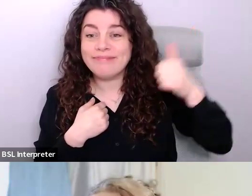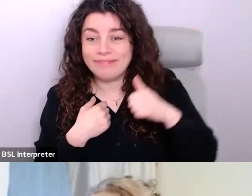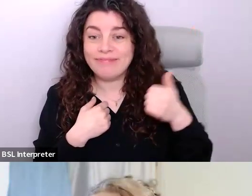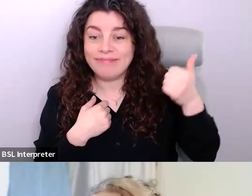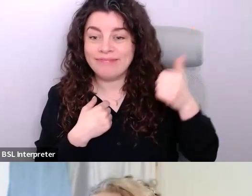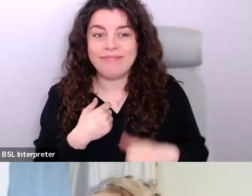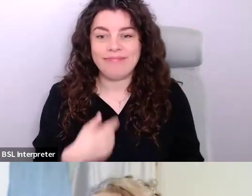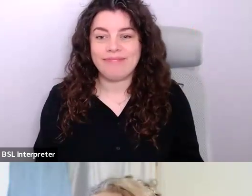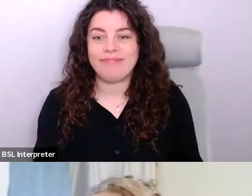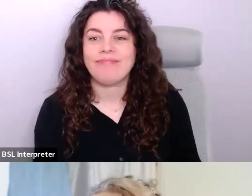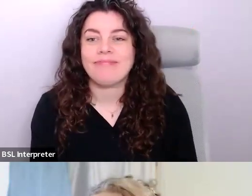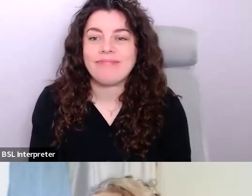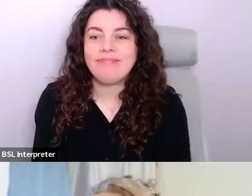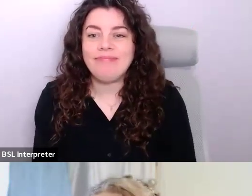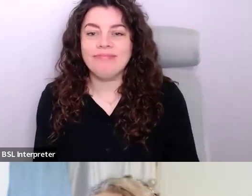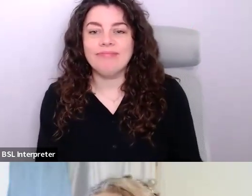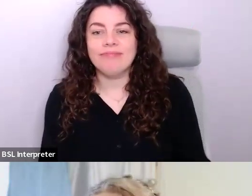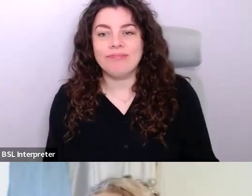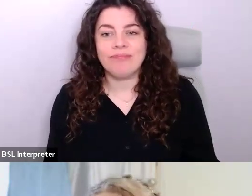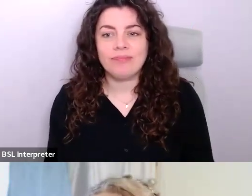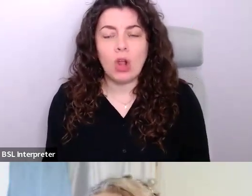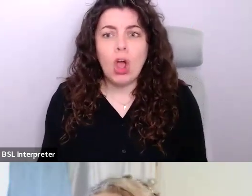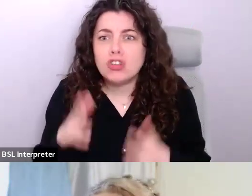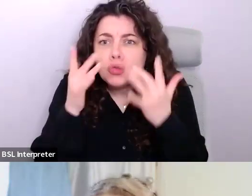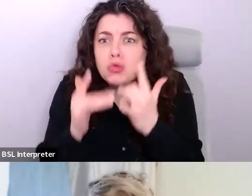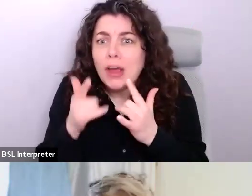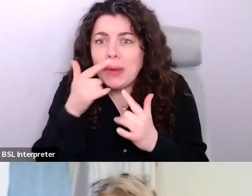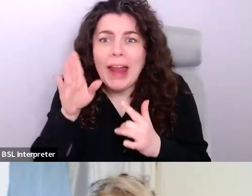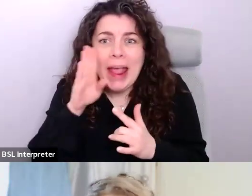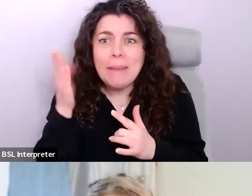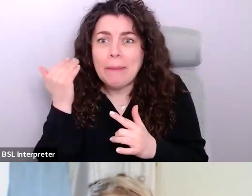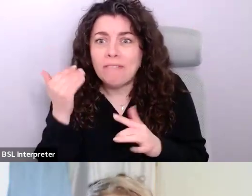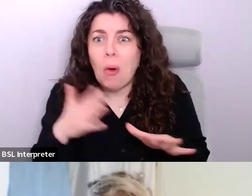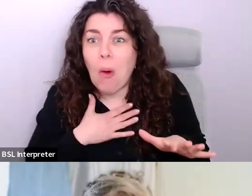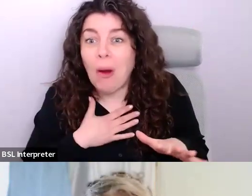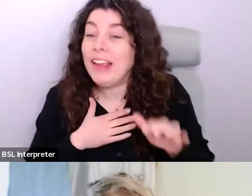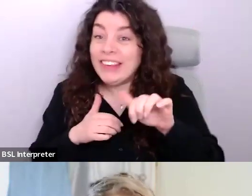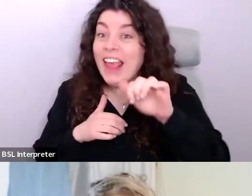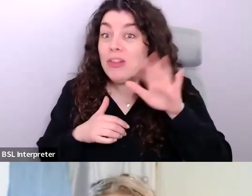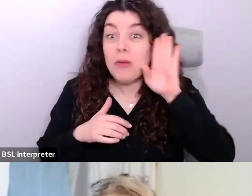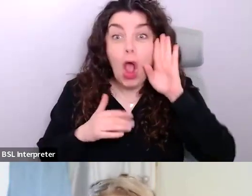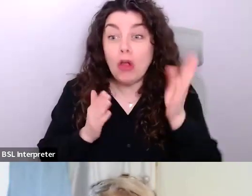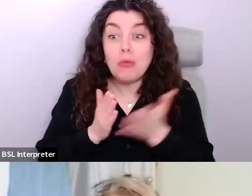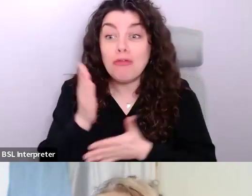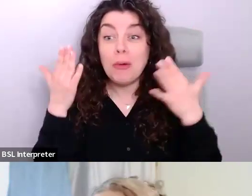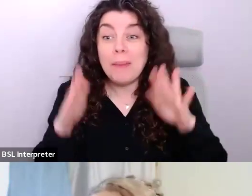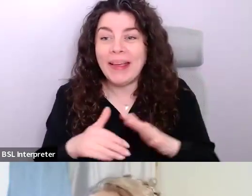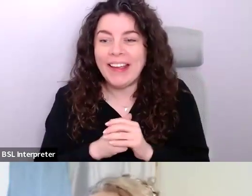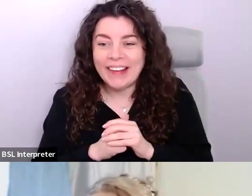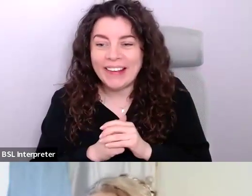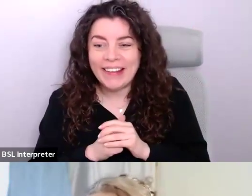Yes, we can now. Yeah. Okay. Could you hear me before? Because I've only just realised. Yeah. that. No. Yes, we could.